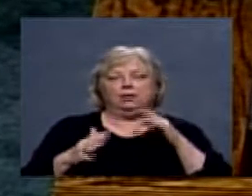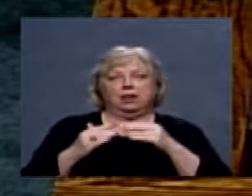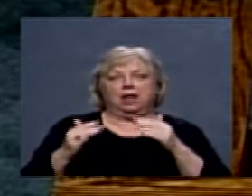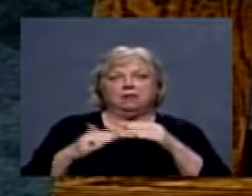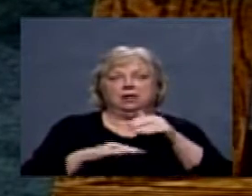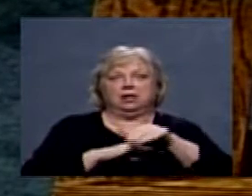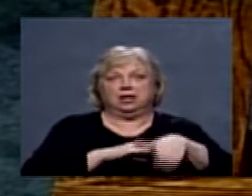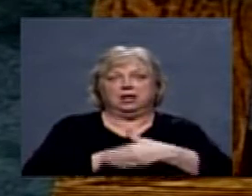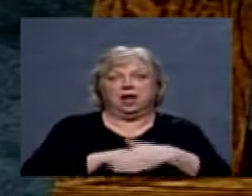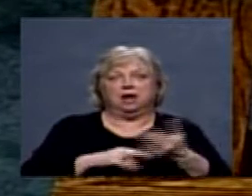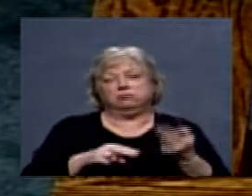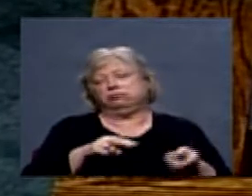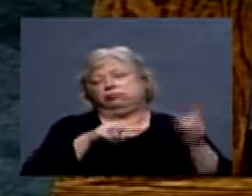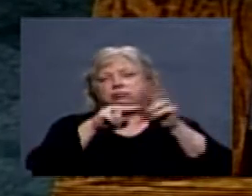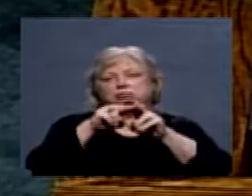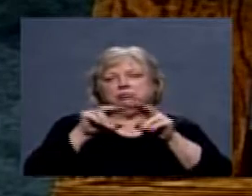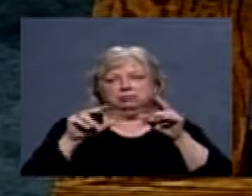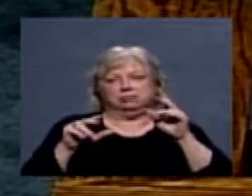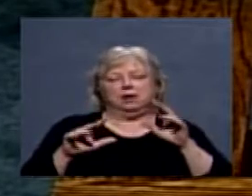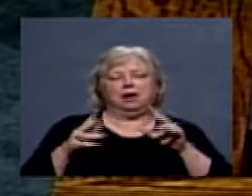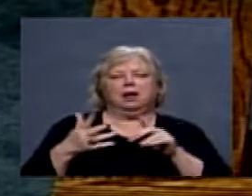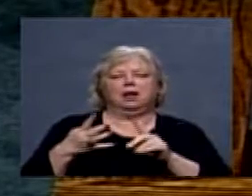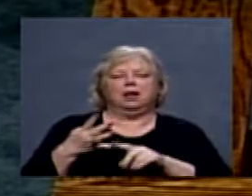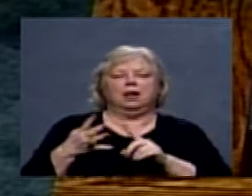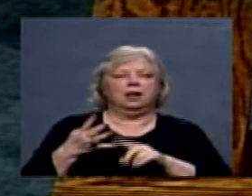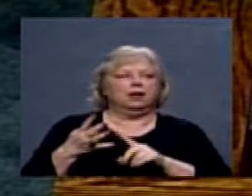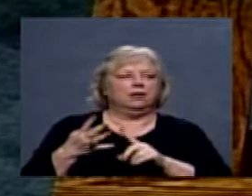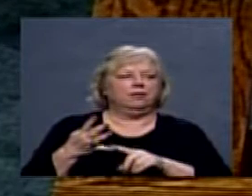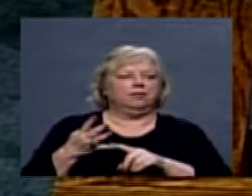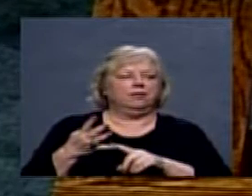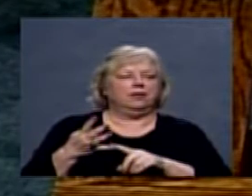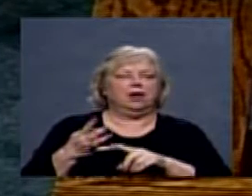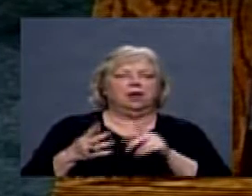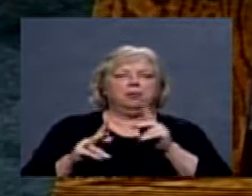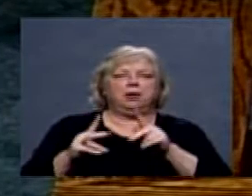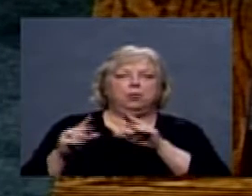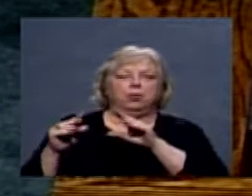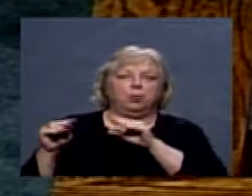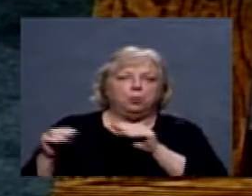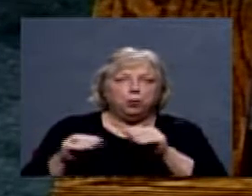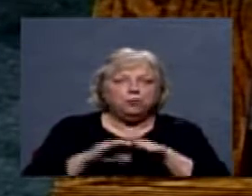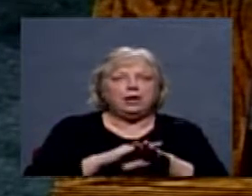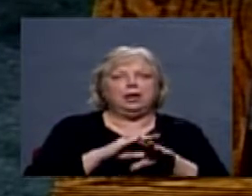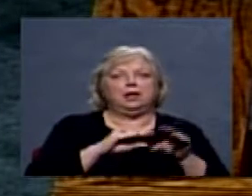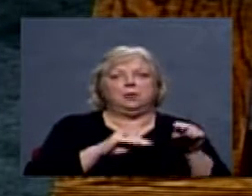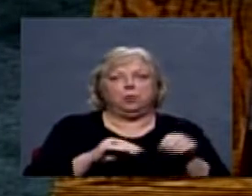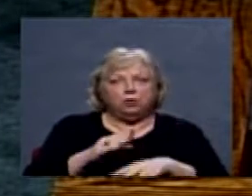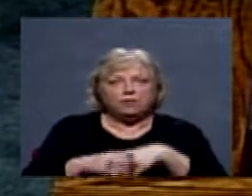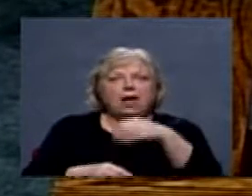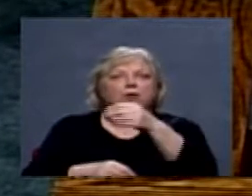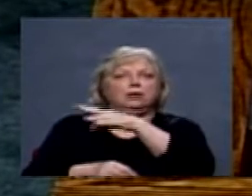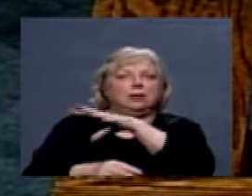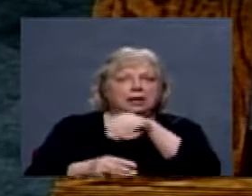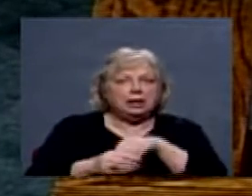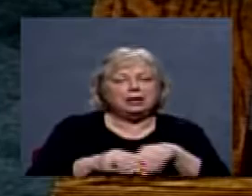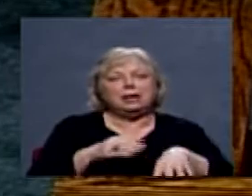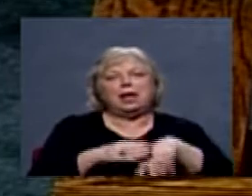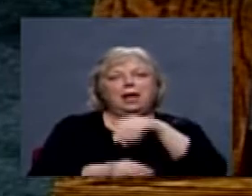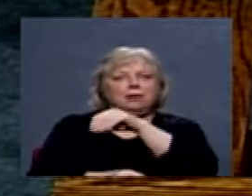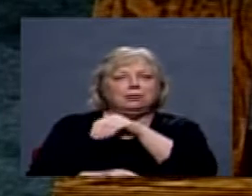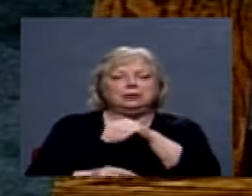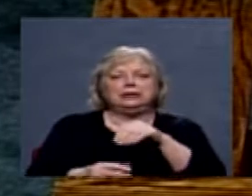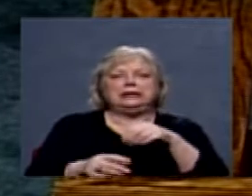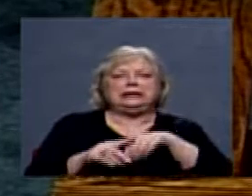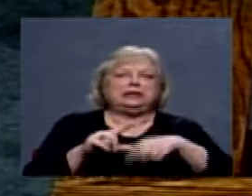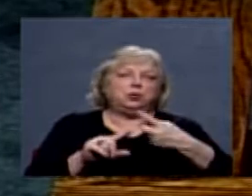night. The average turnover in these rentals seems